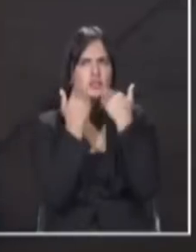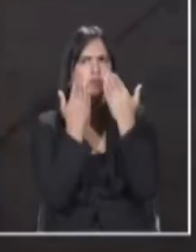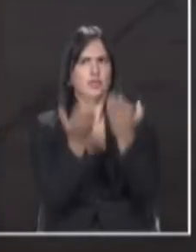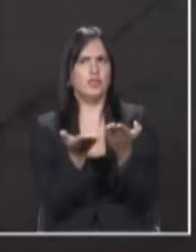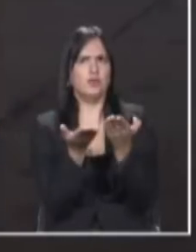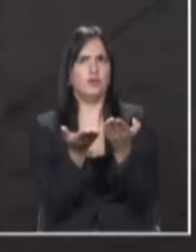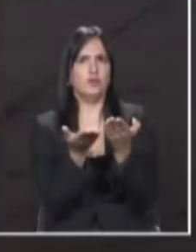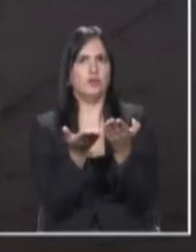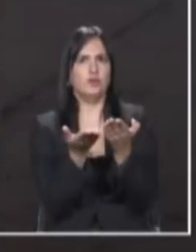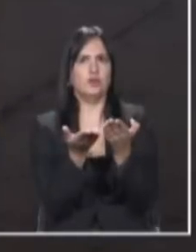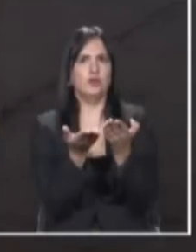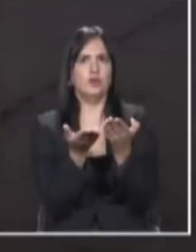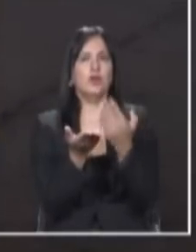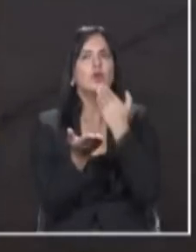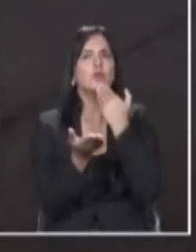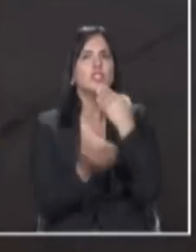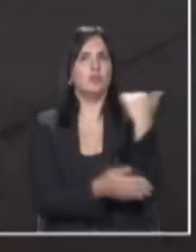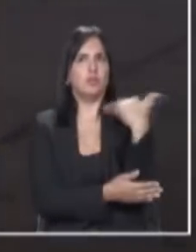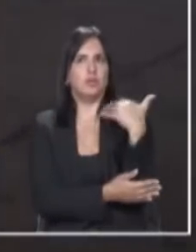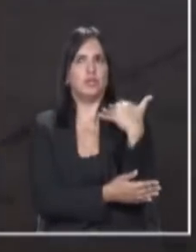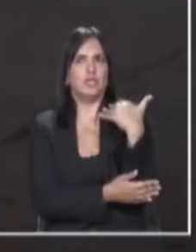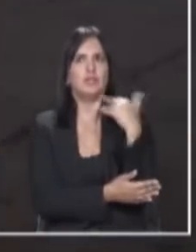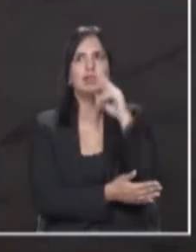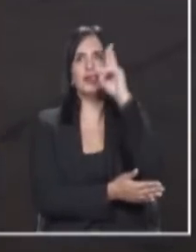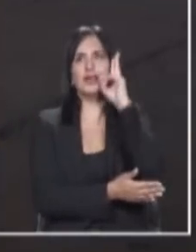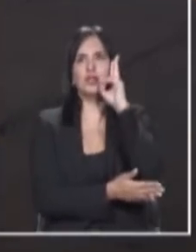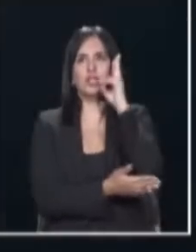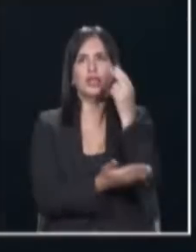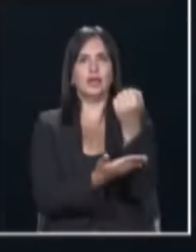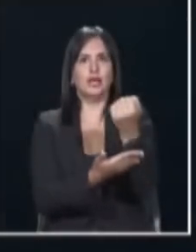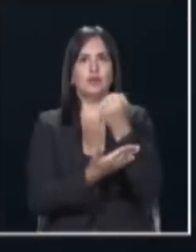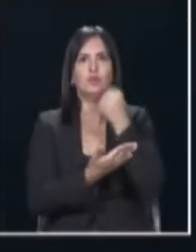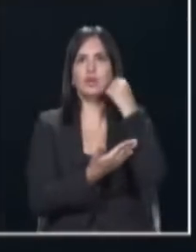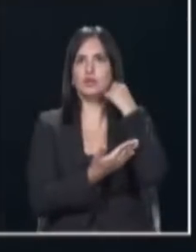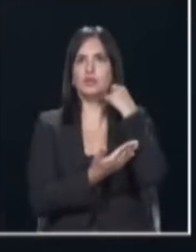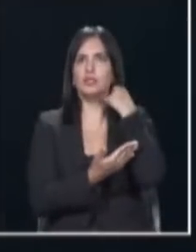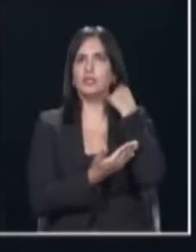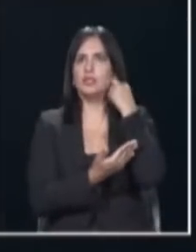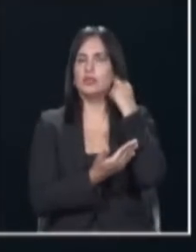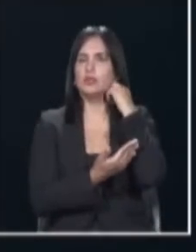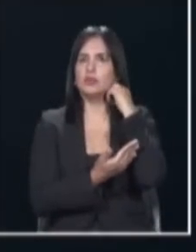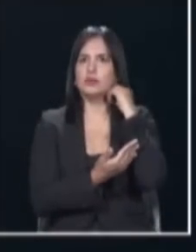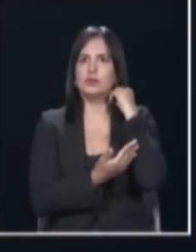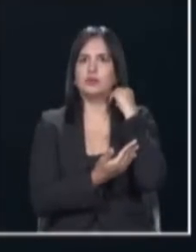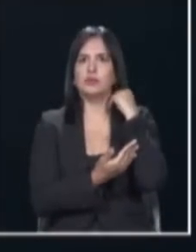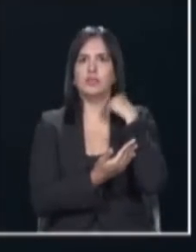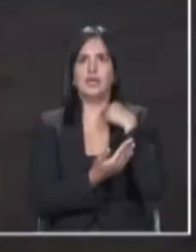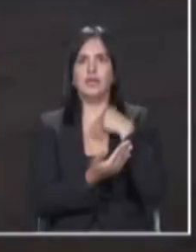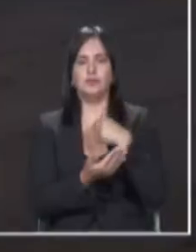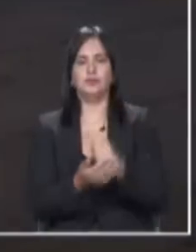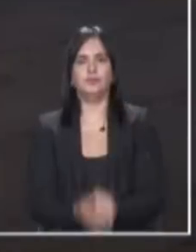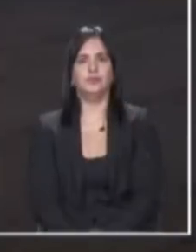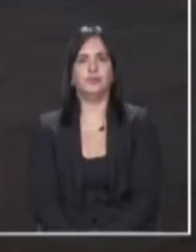but it is also important to remember that Corporation and collaboration are essential for a successful Society